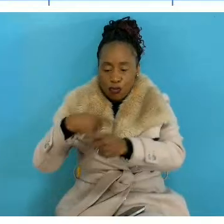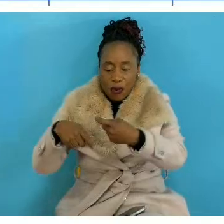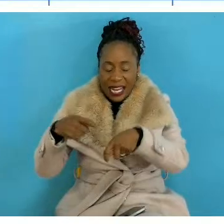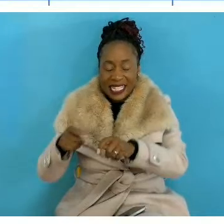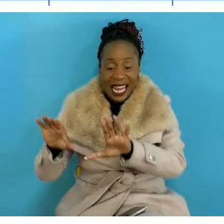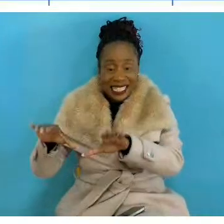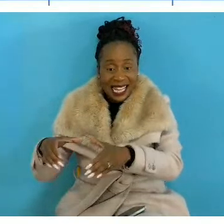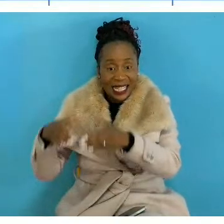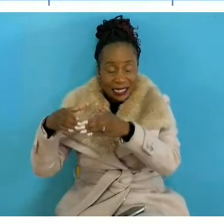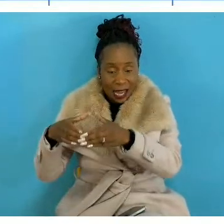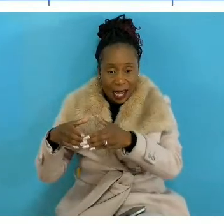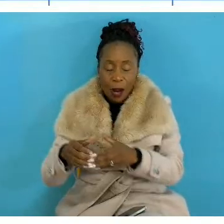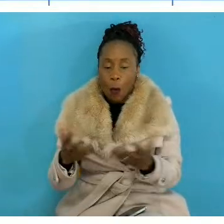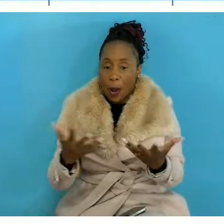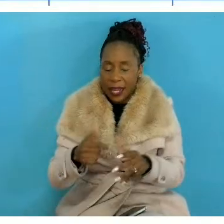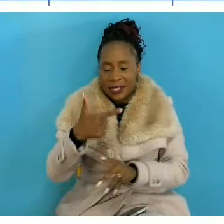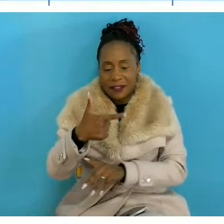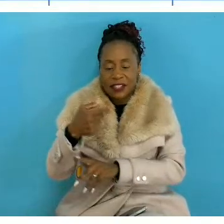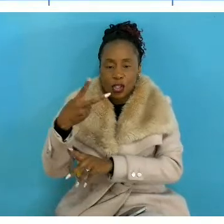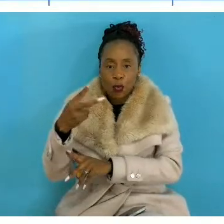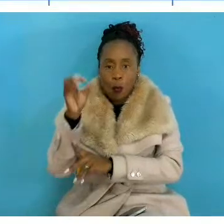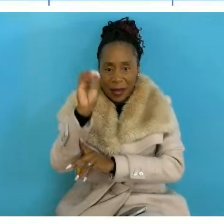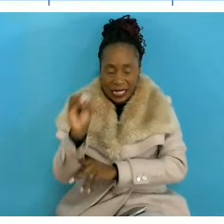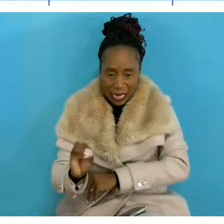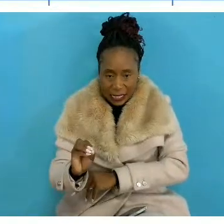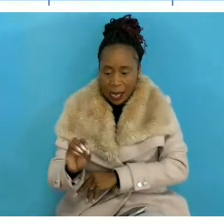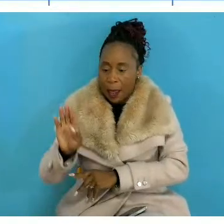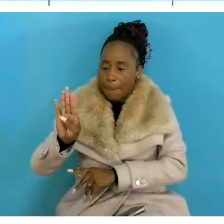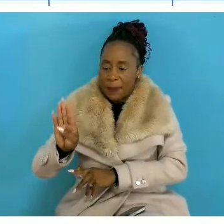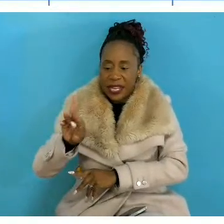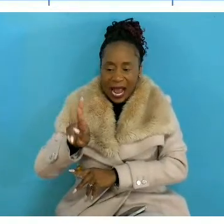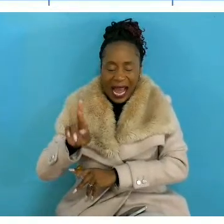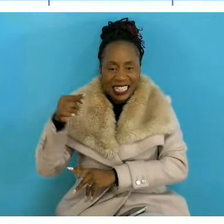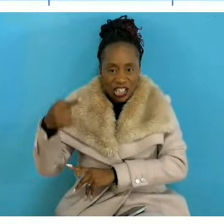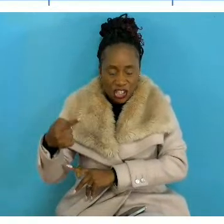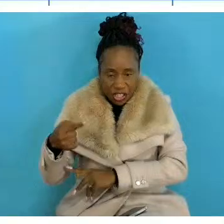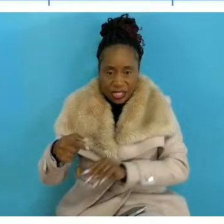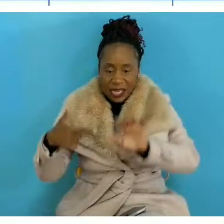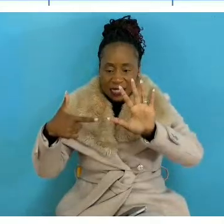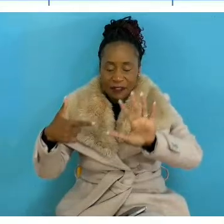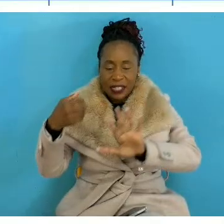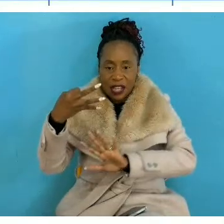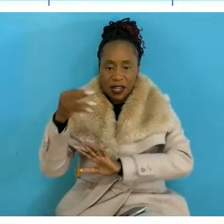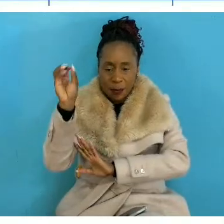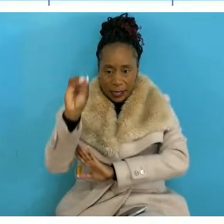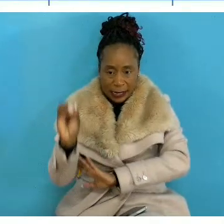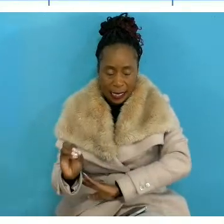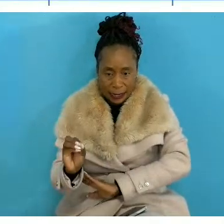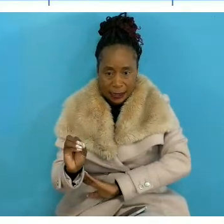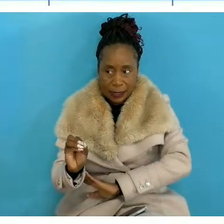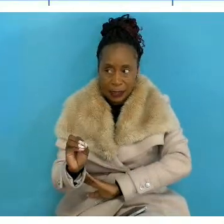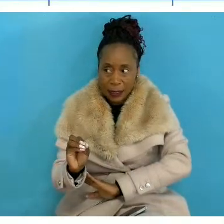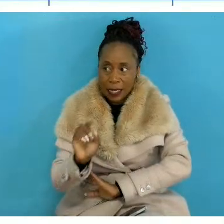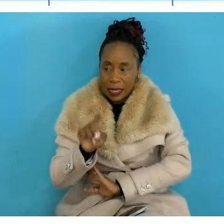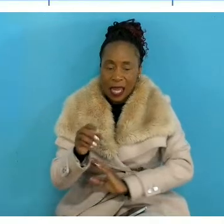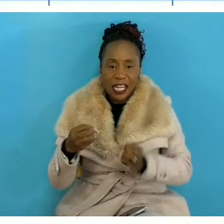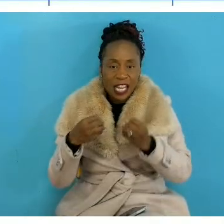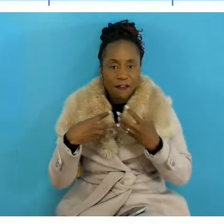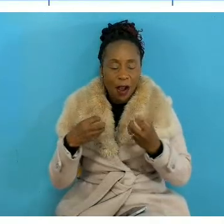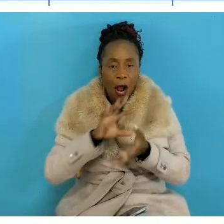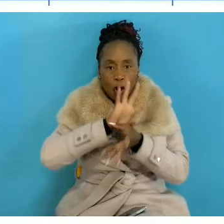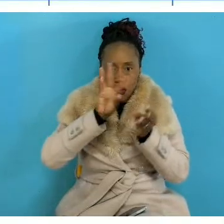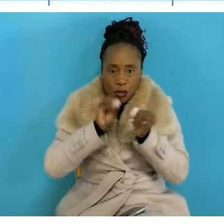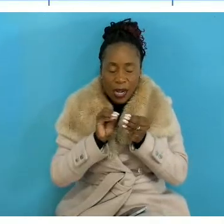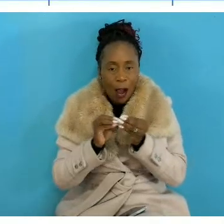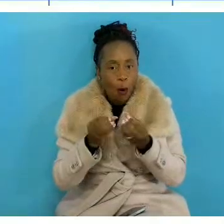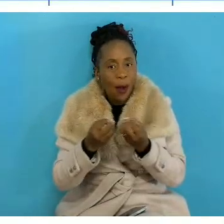at 72%, BRG at 73%, which gives us a total